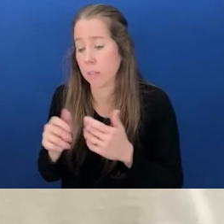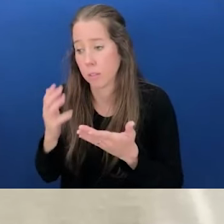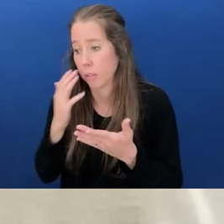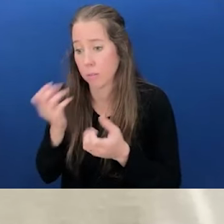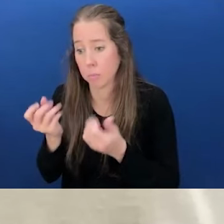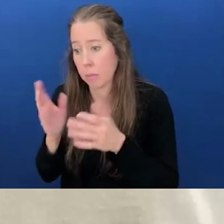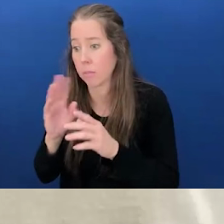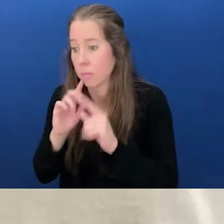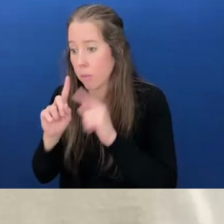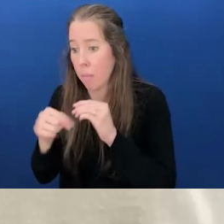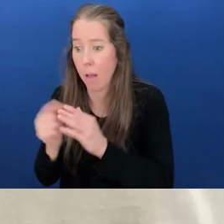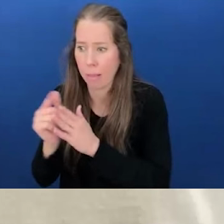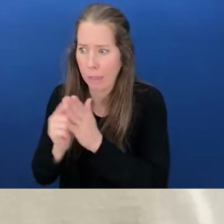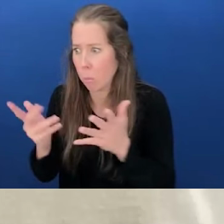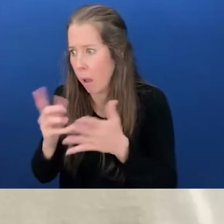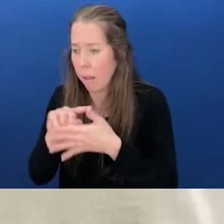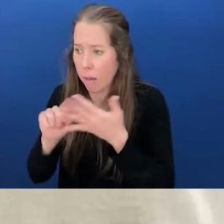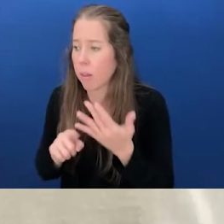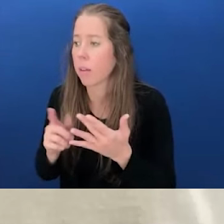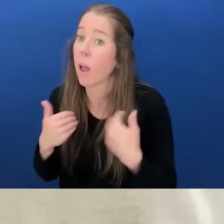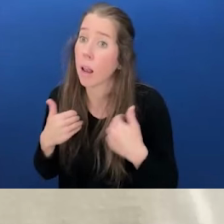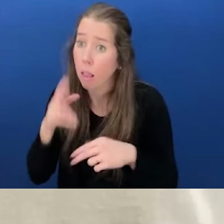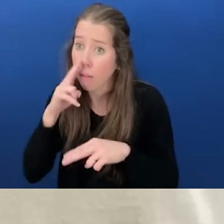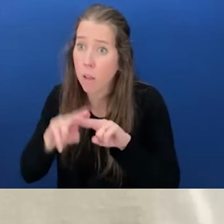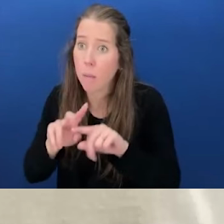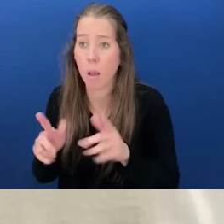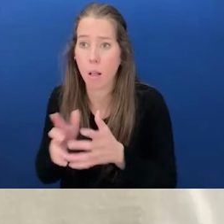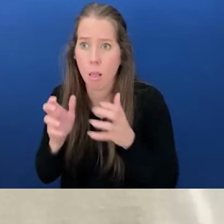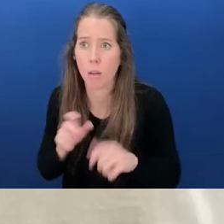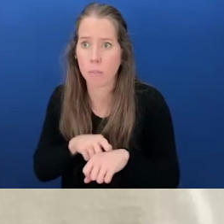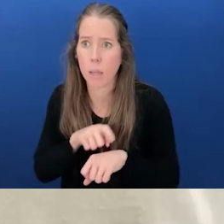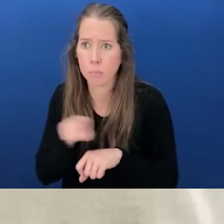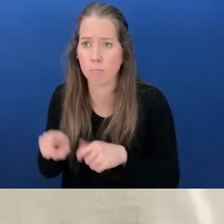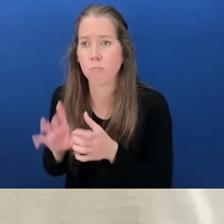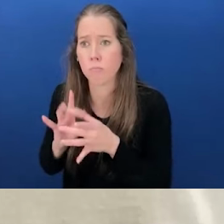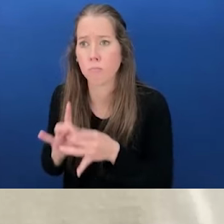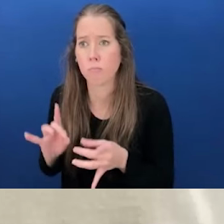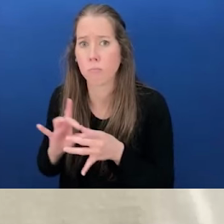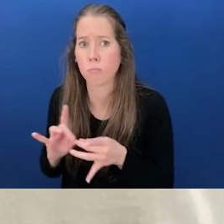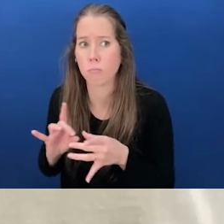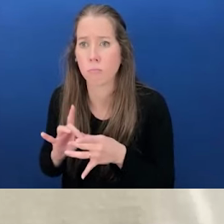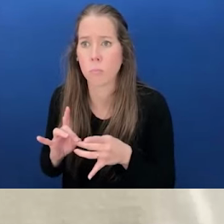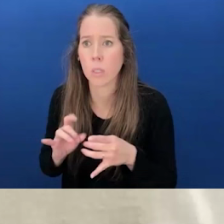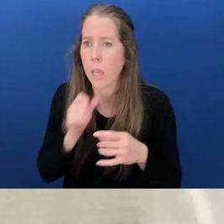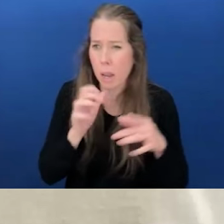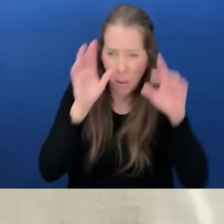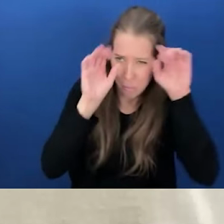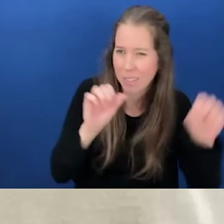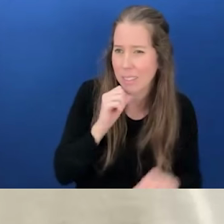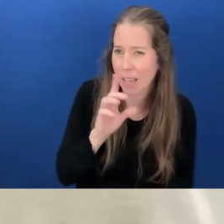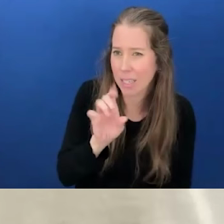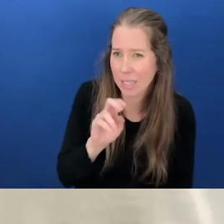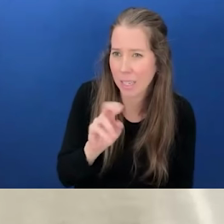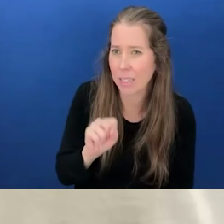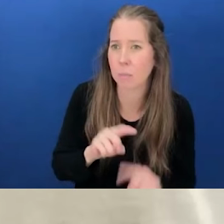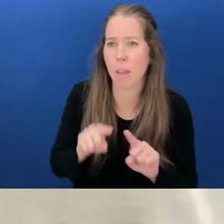and we had fun doing it, but I would oftentimes hear from them, not presidents and deans or whatever, but them,